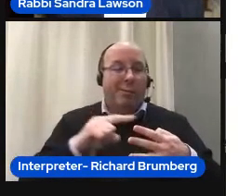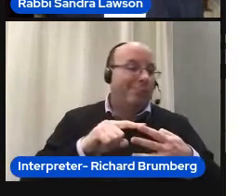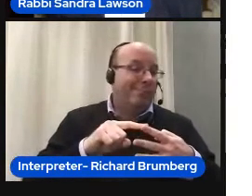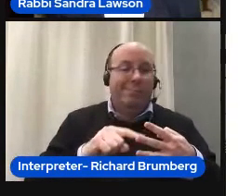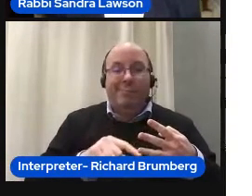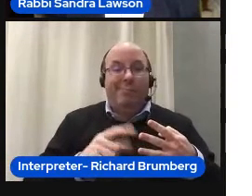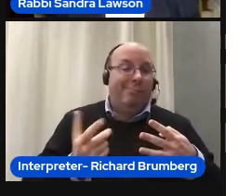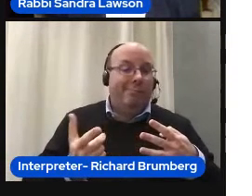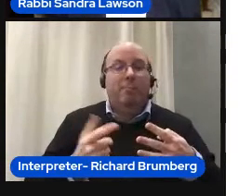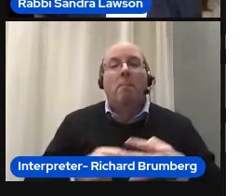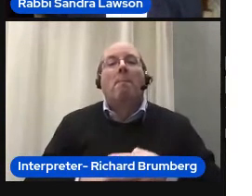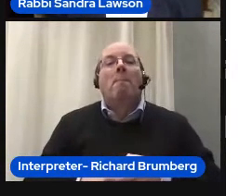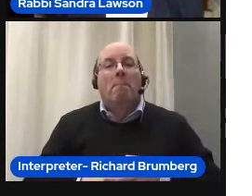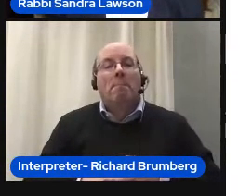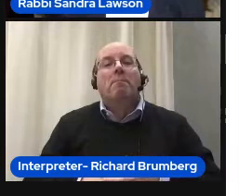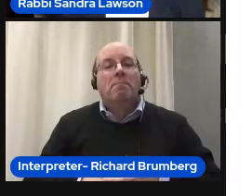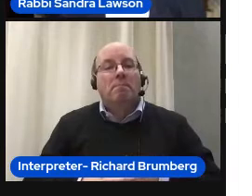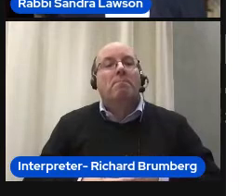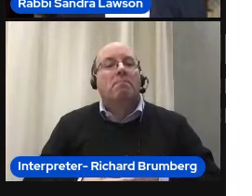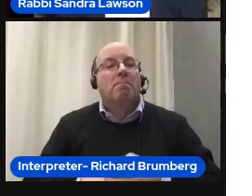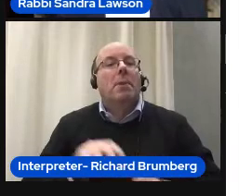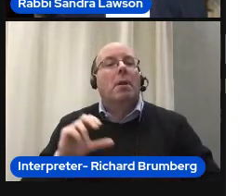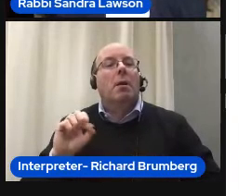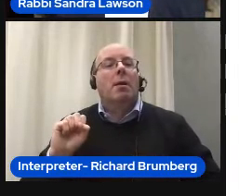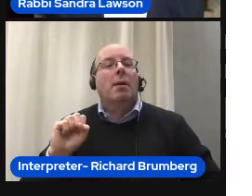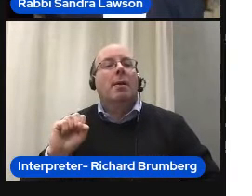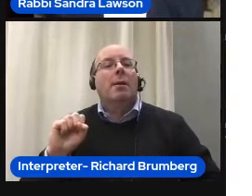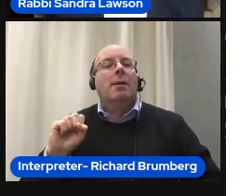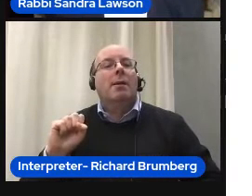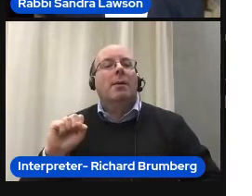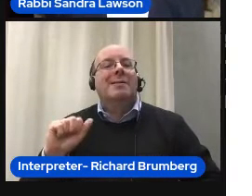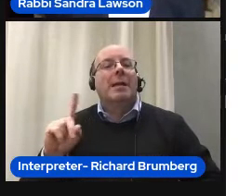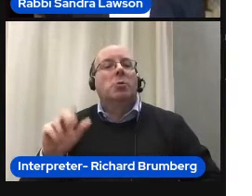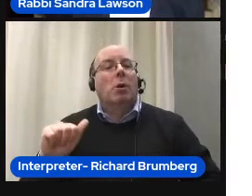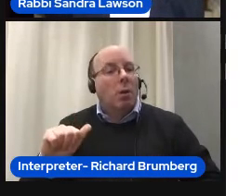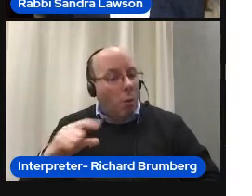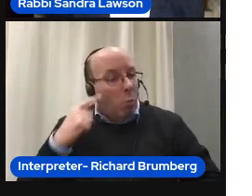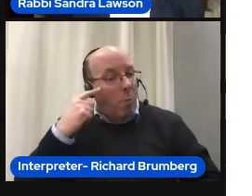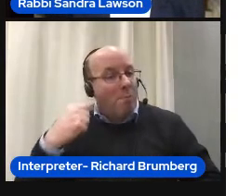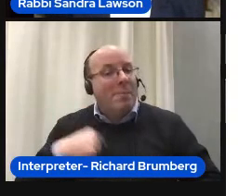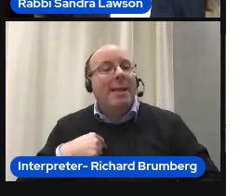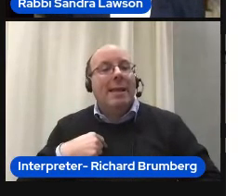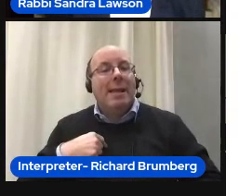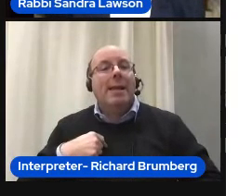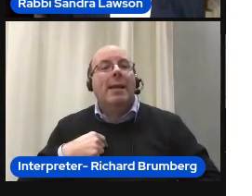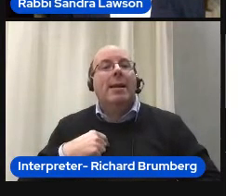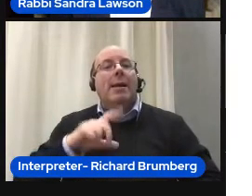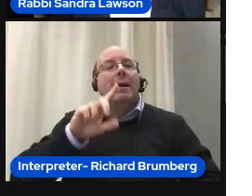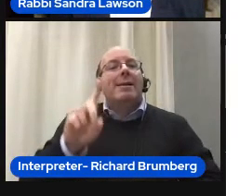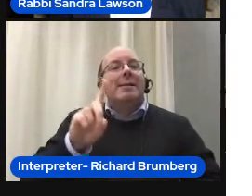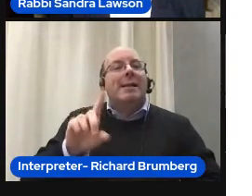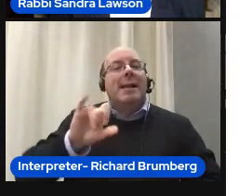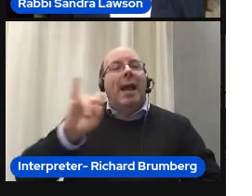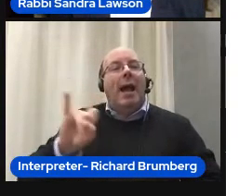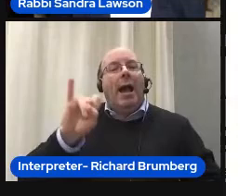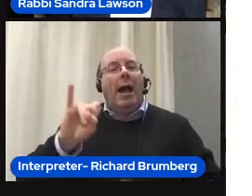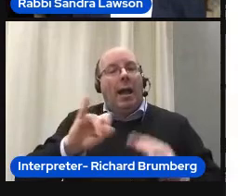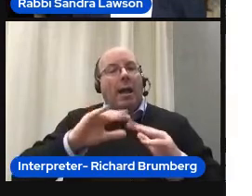Yeah, that's interesting. So for me, and as a DEI director, and